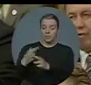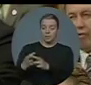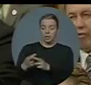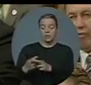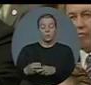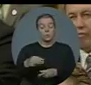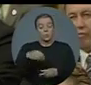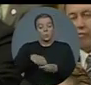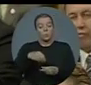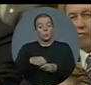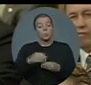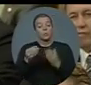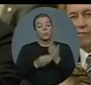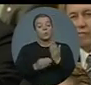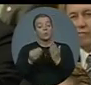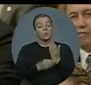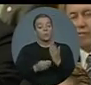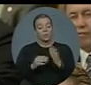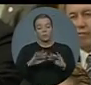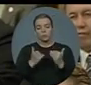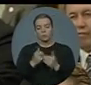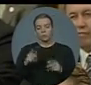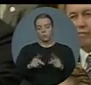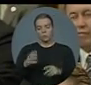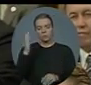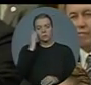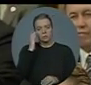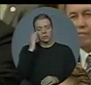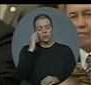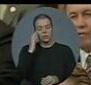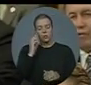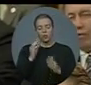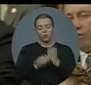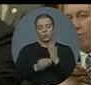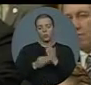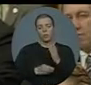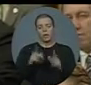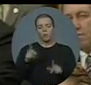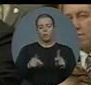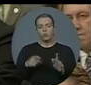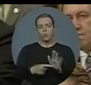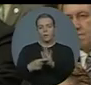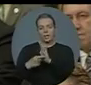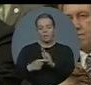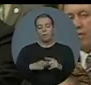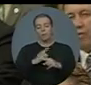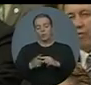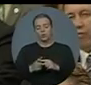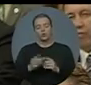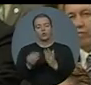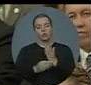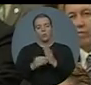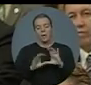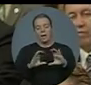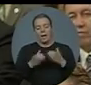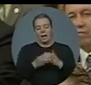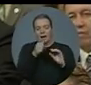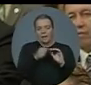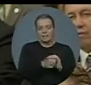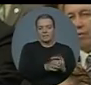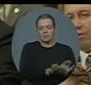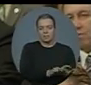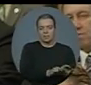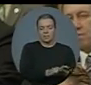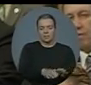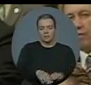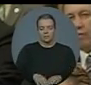all aware now that those were a mix of publicly available documents as well as some classified documents. They were